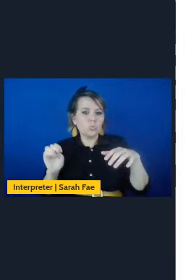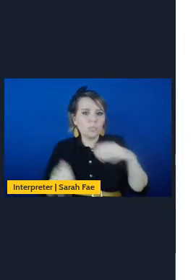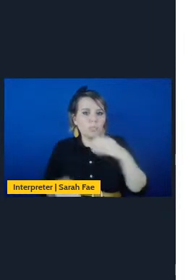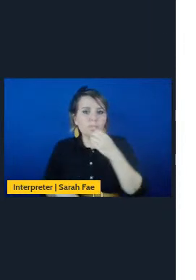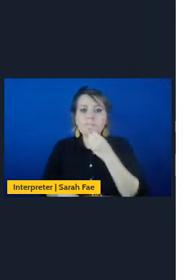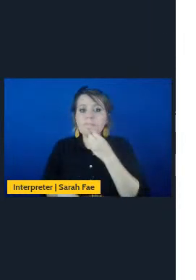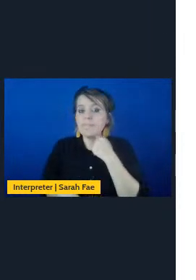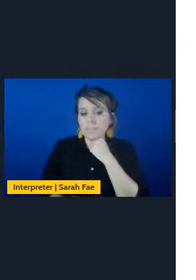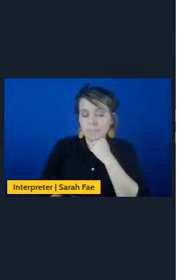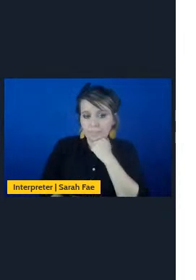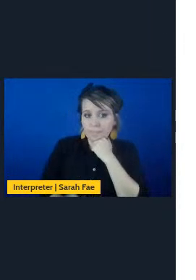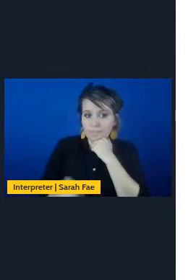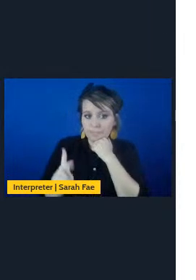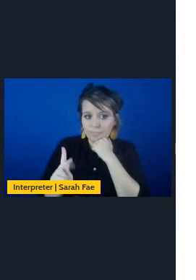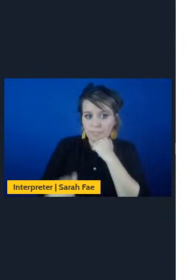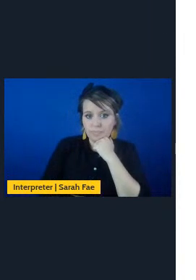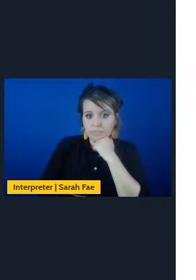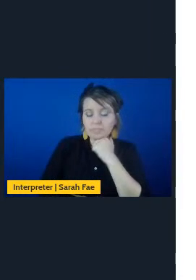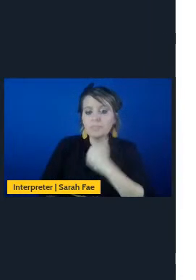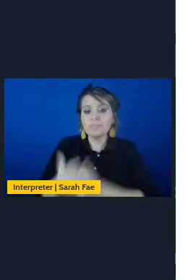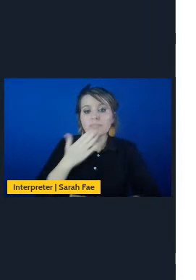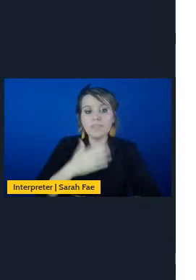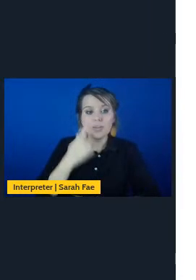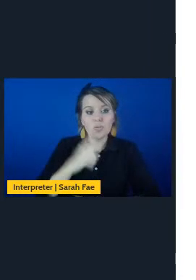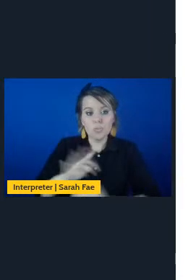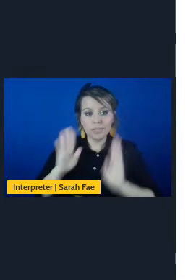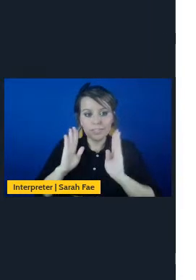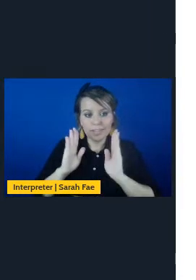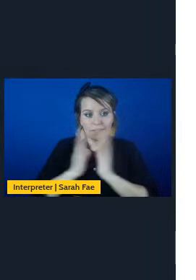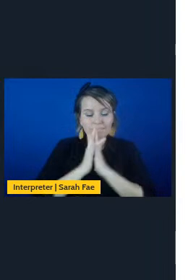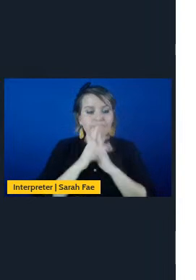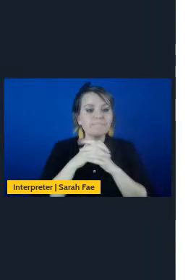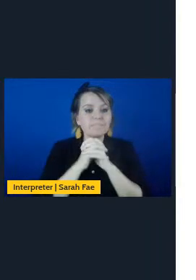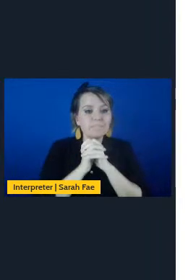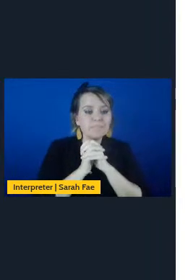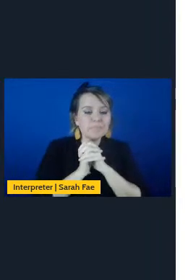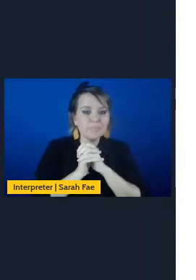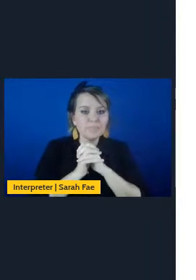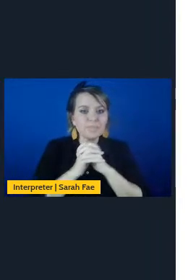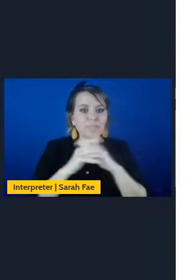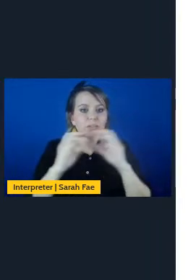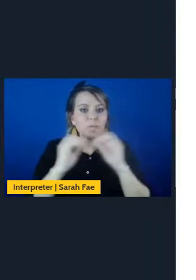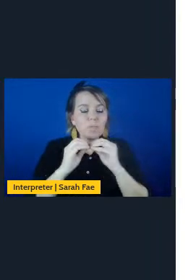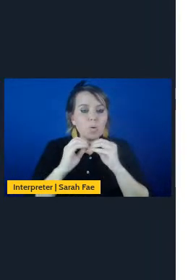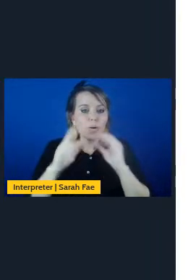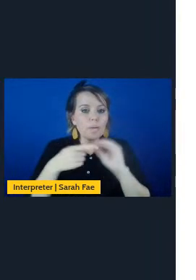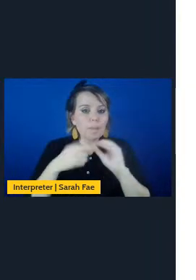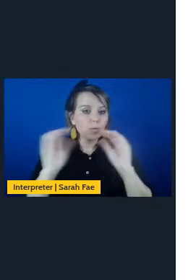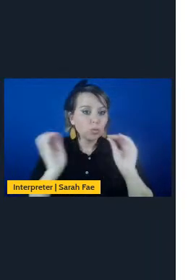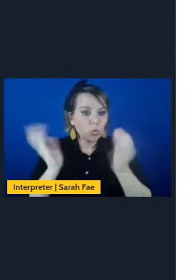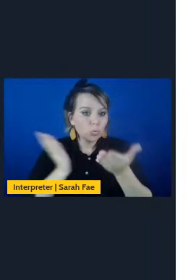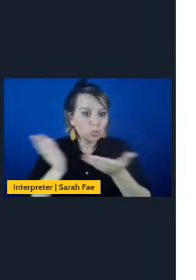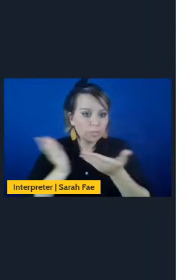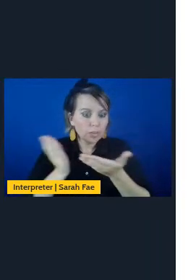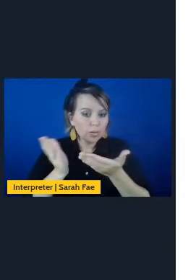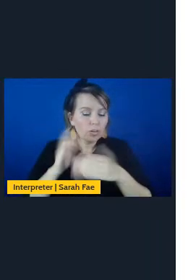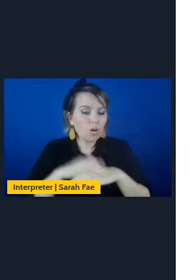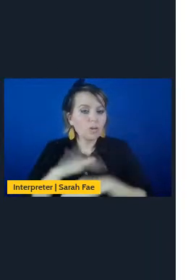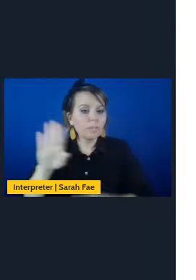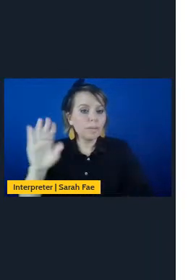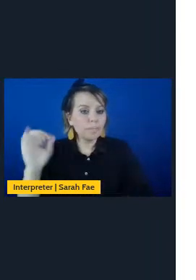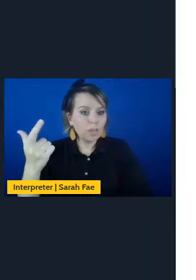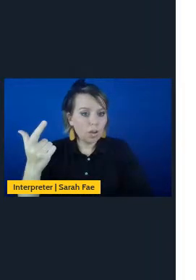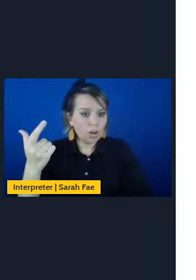Okay, thank you for listening. More on serverless available on my blog and Twitter.